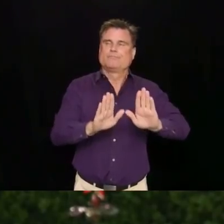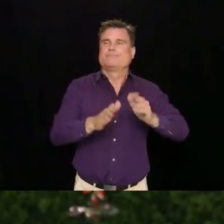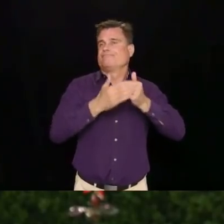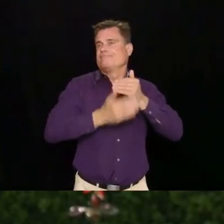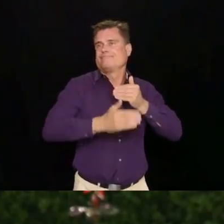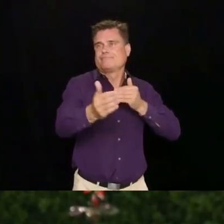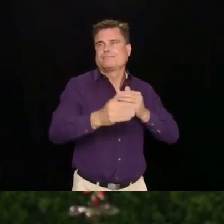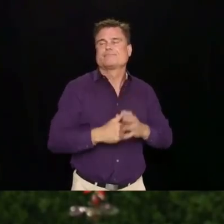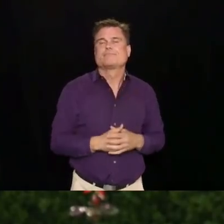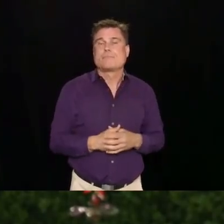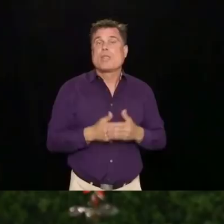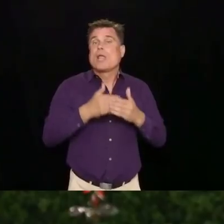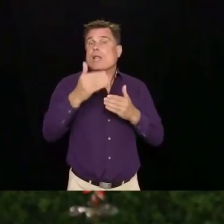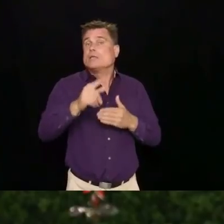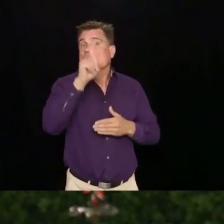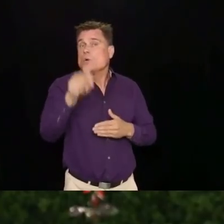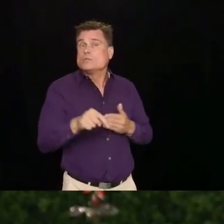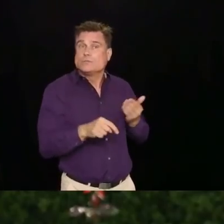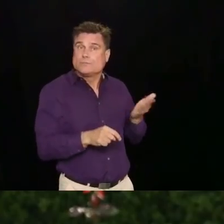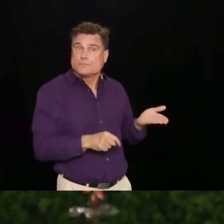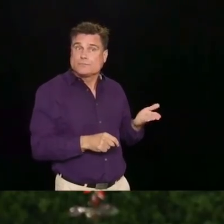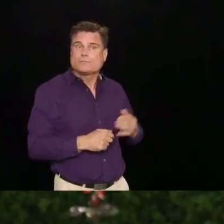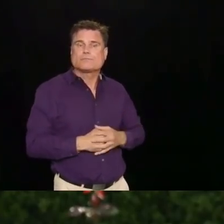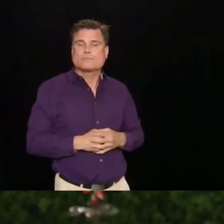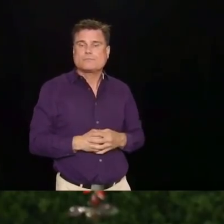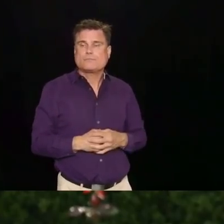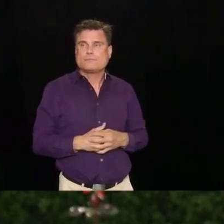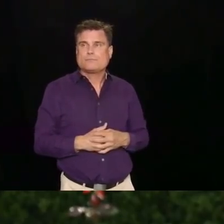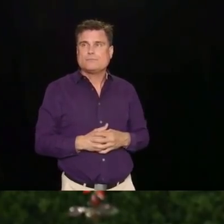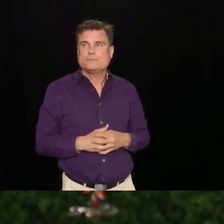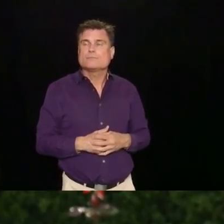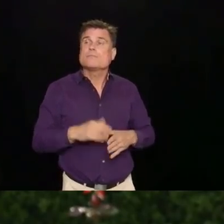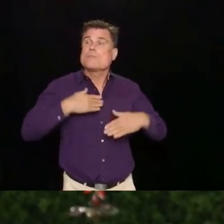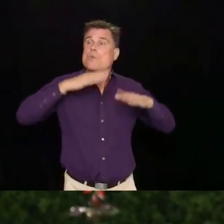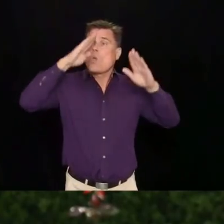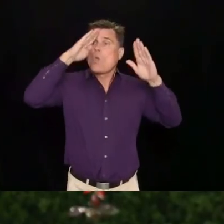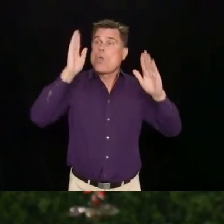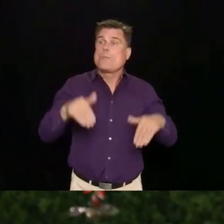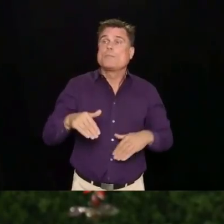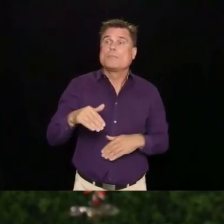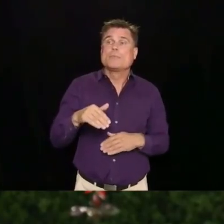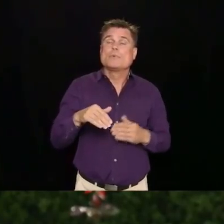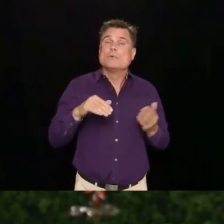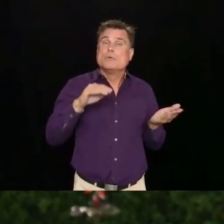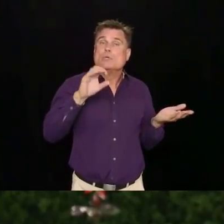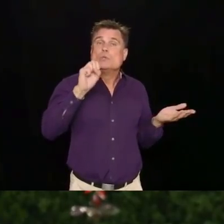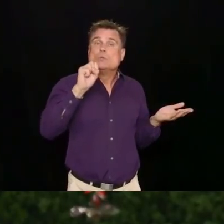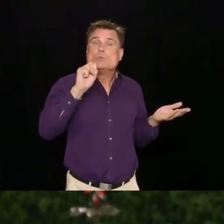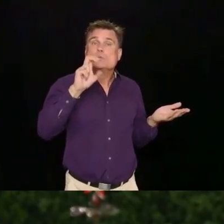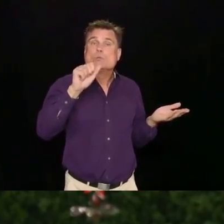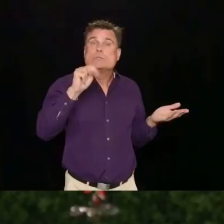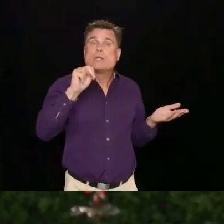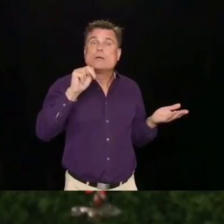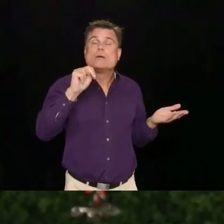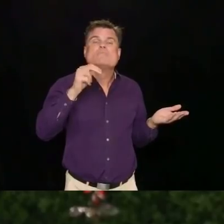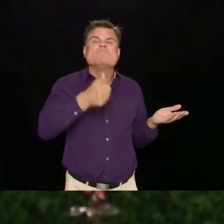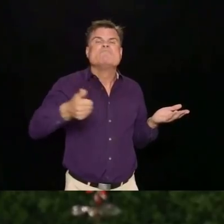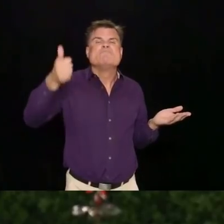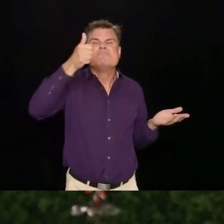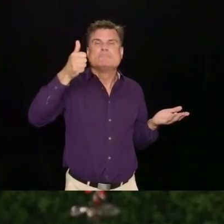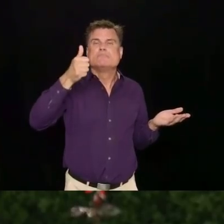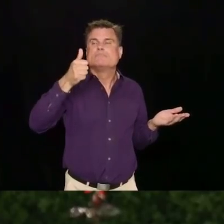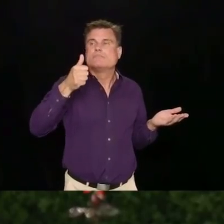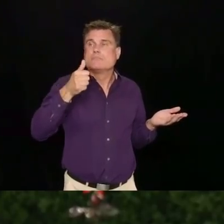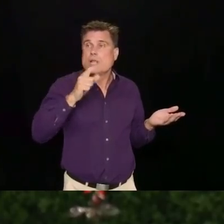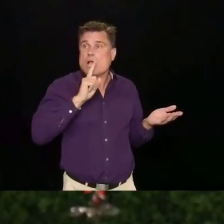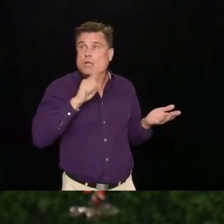have a follow-up, Colton? Yeah, I suppose I was hoping CEO Brown could comment on that question as well. You know, is this